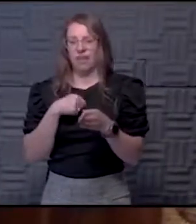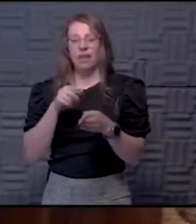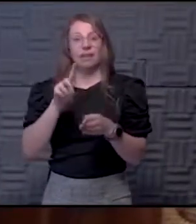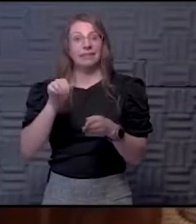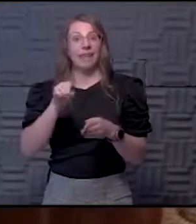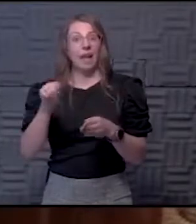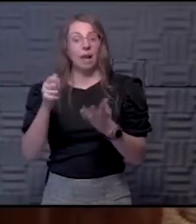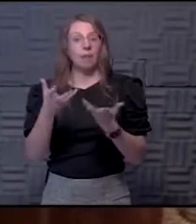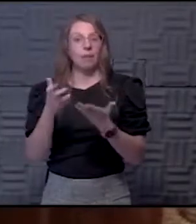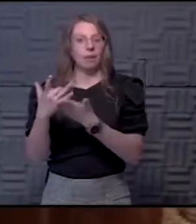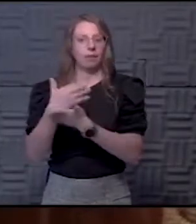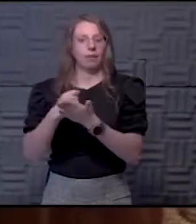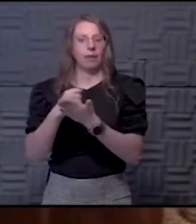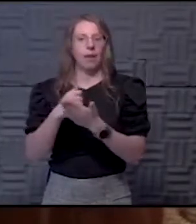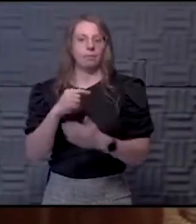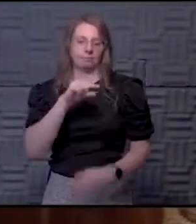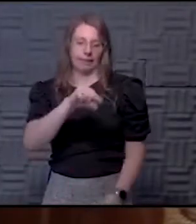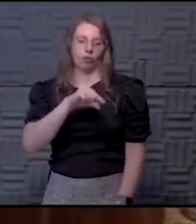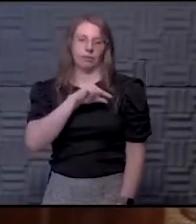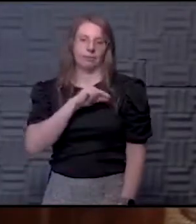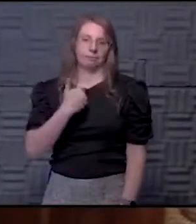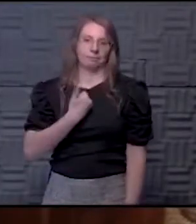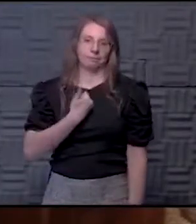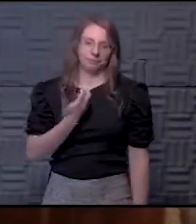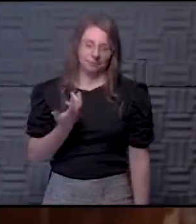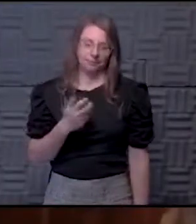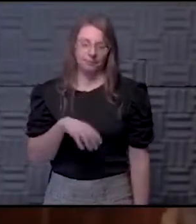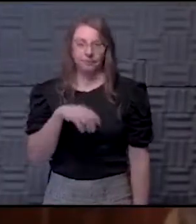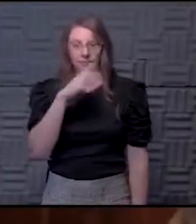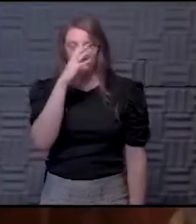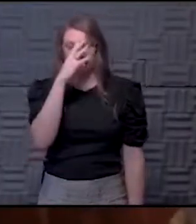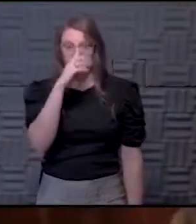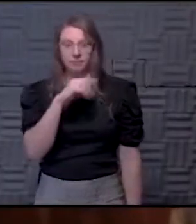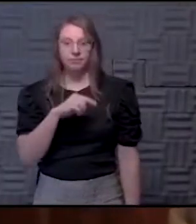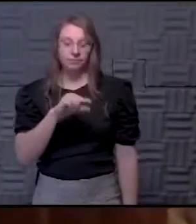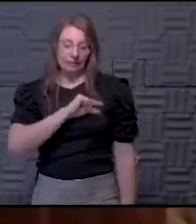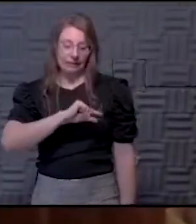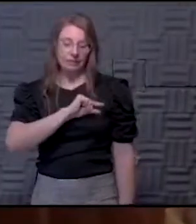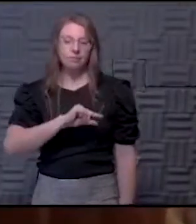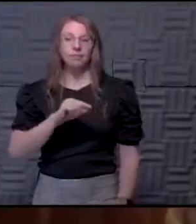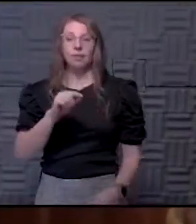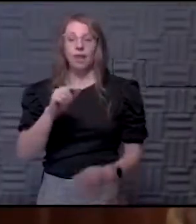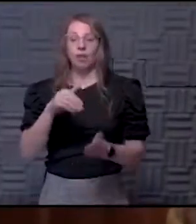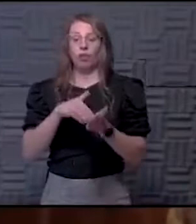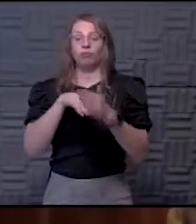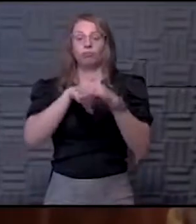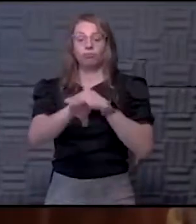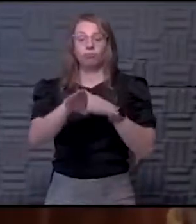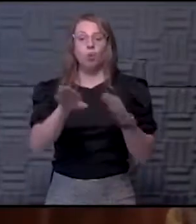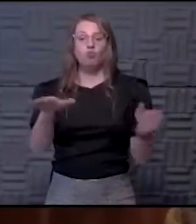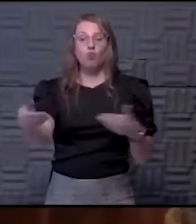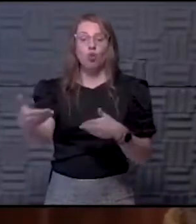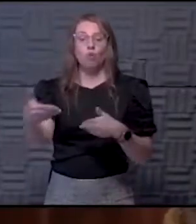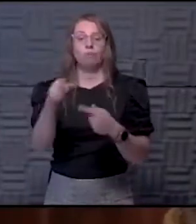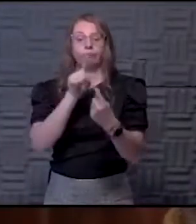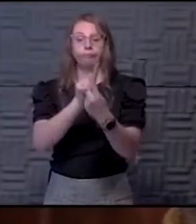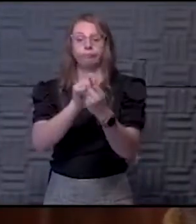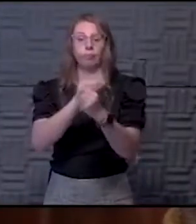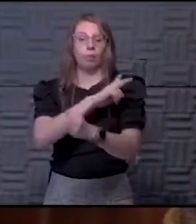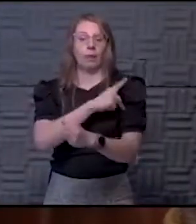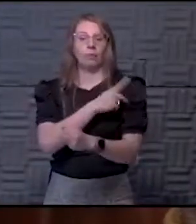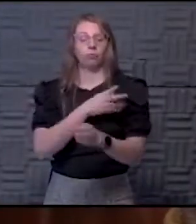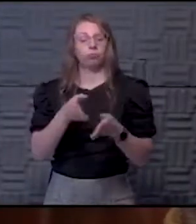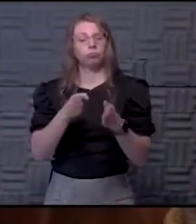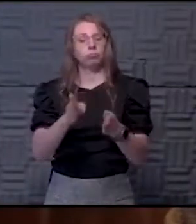data. I've been guilty of it myself. When a physician enters into the room to talk with a patient, they allow